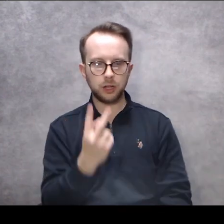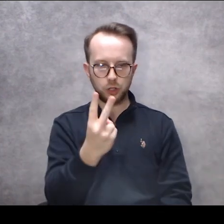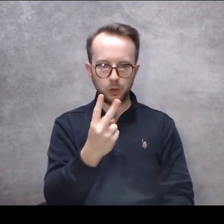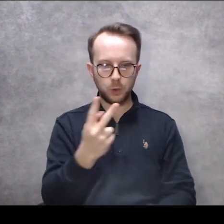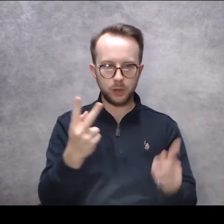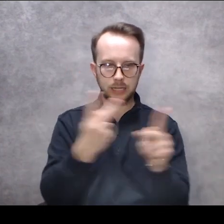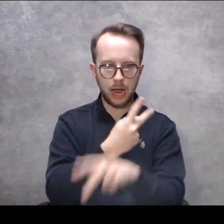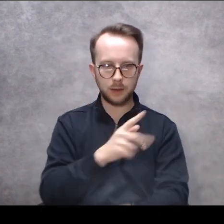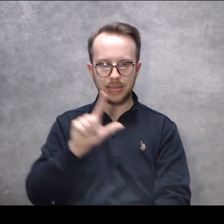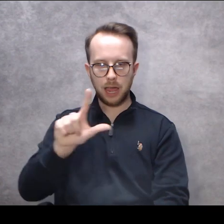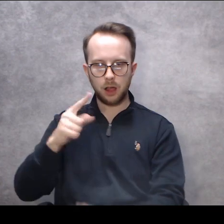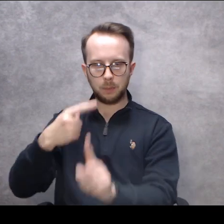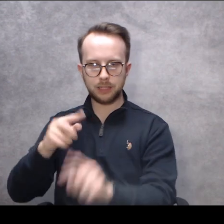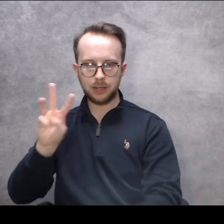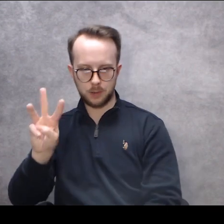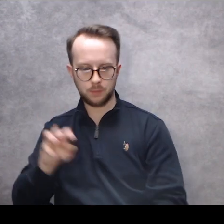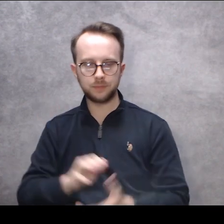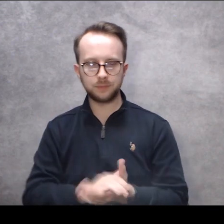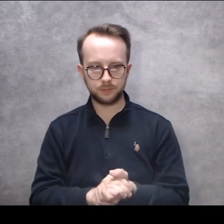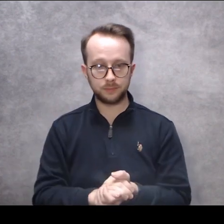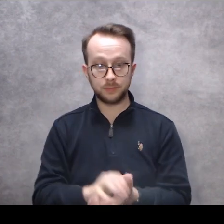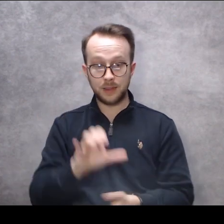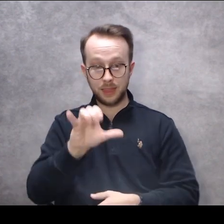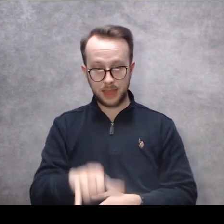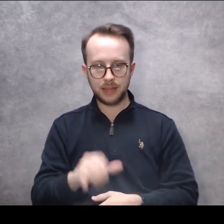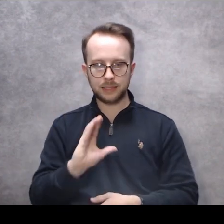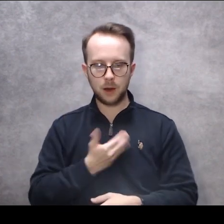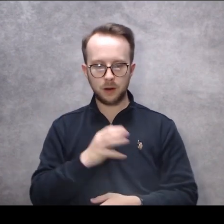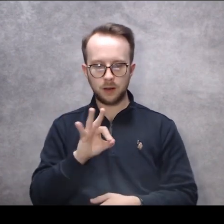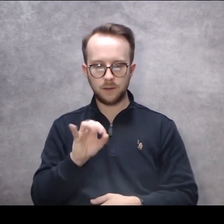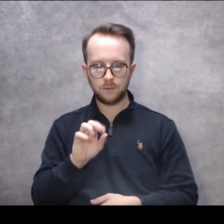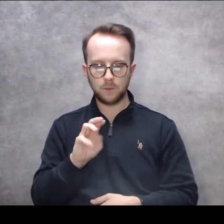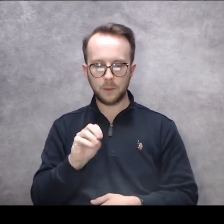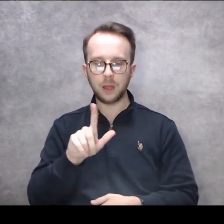width. That is our formula for perimeter.